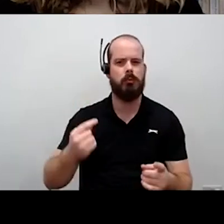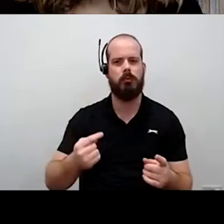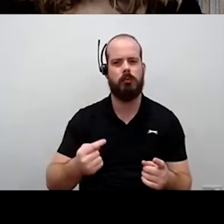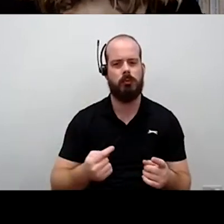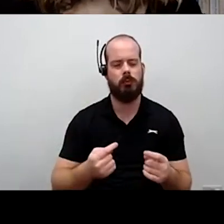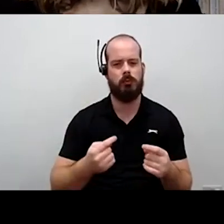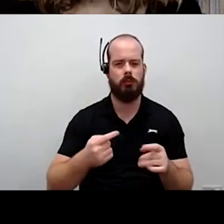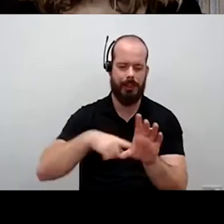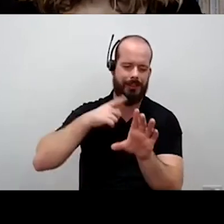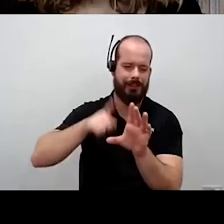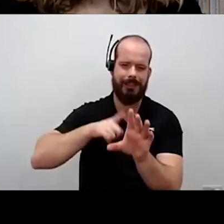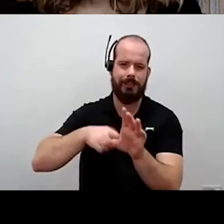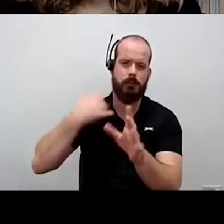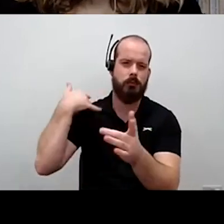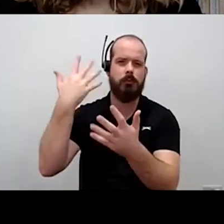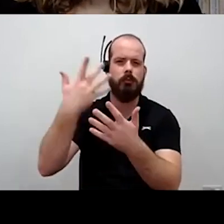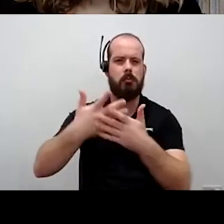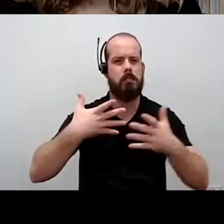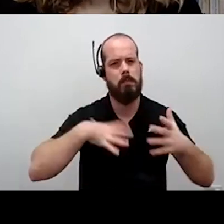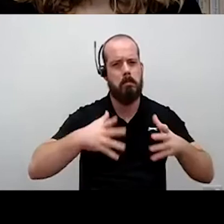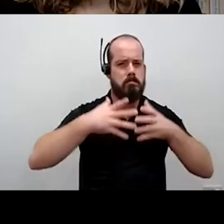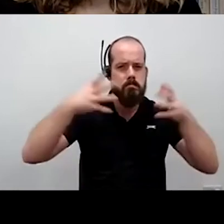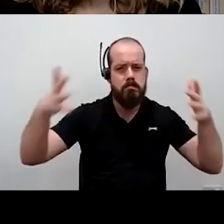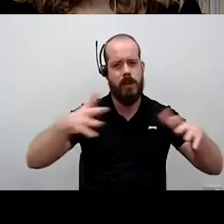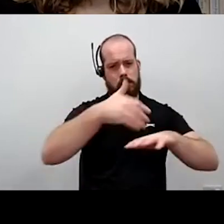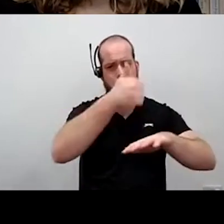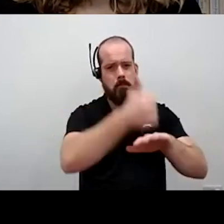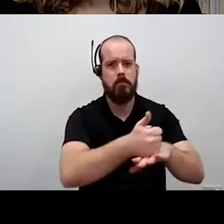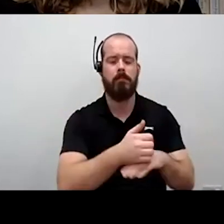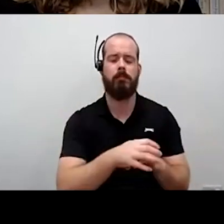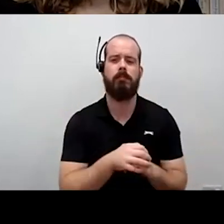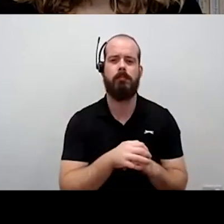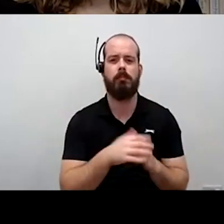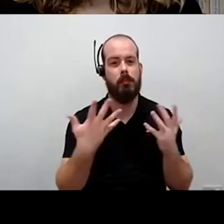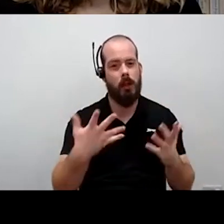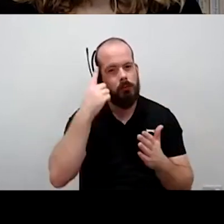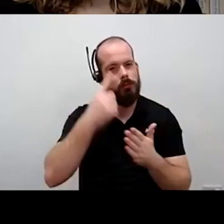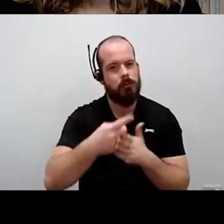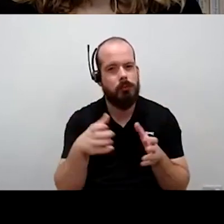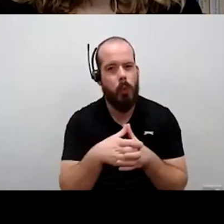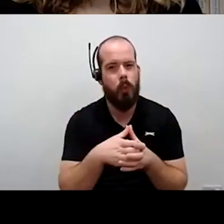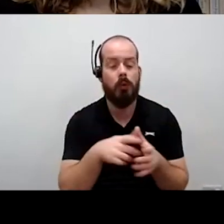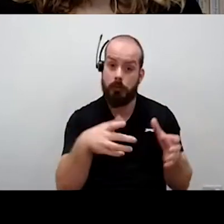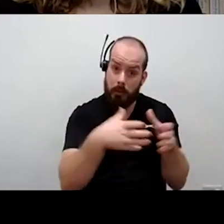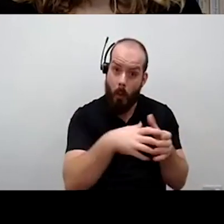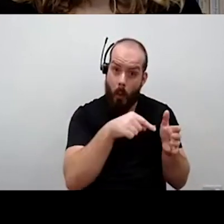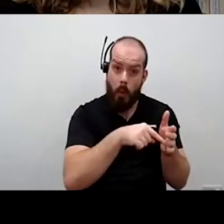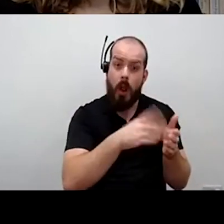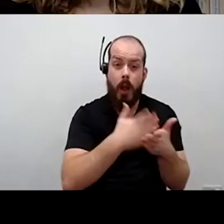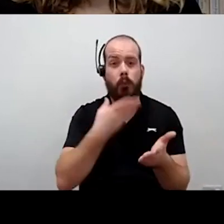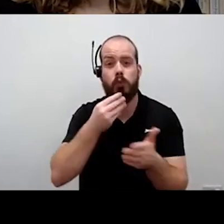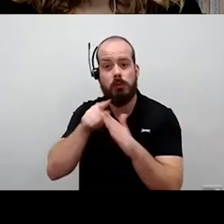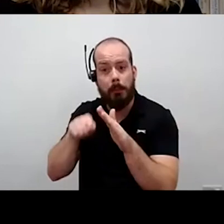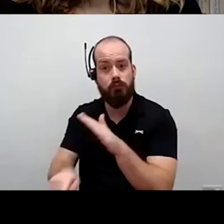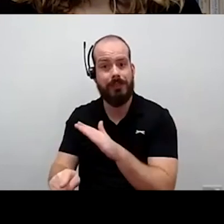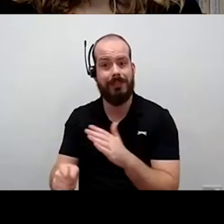scale and go back to small reactors. And the reason for that is at least the small reactors are the reactors they put in the submarines. So, and those,